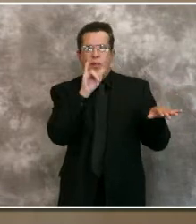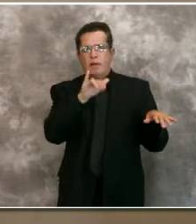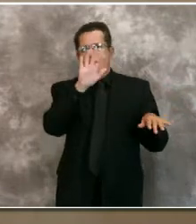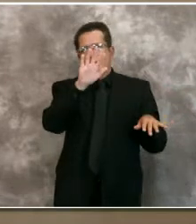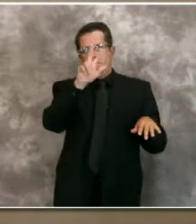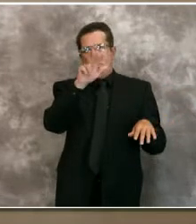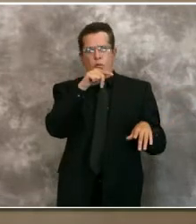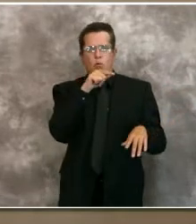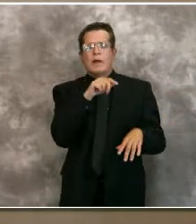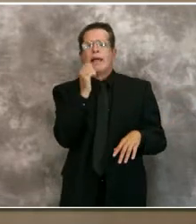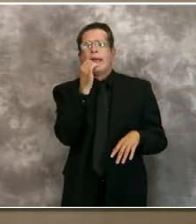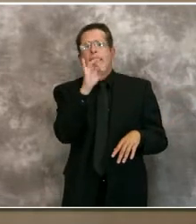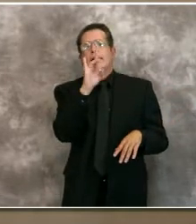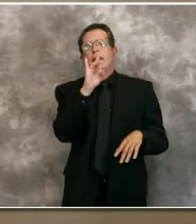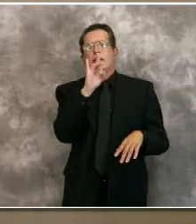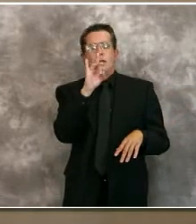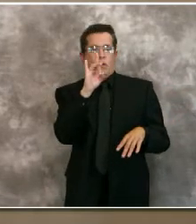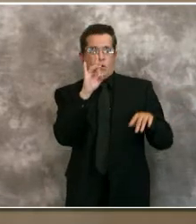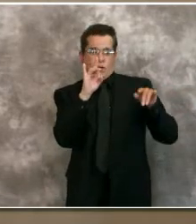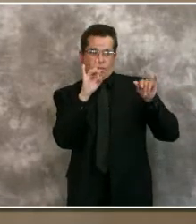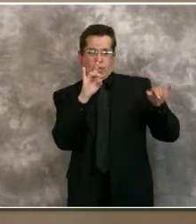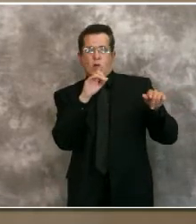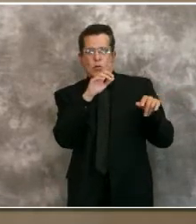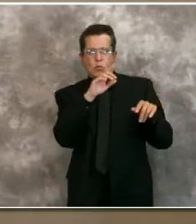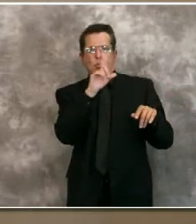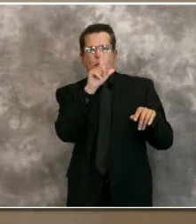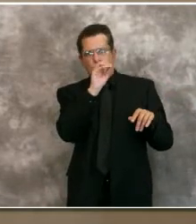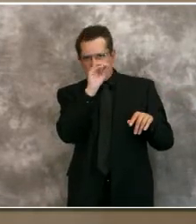number, 18 or 21% of that total